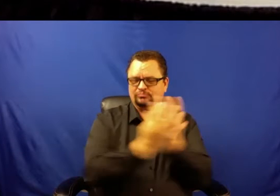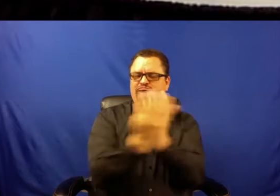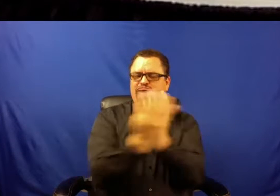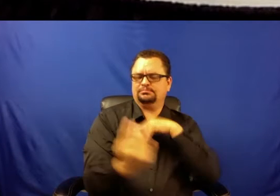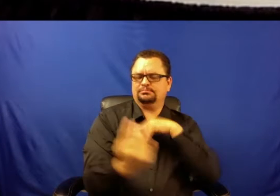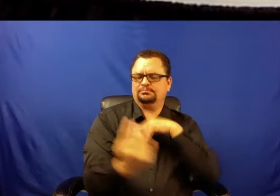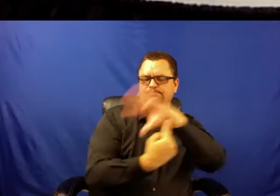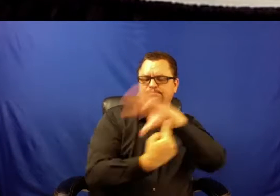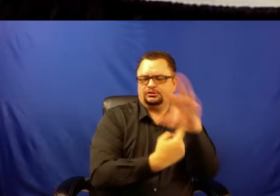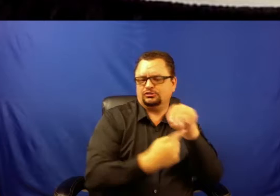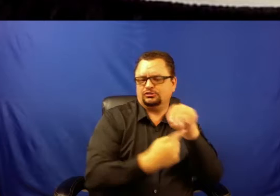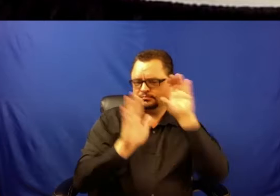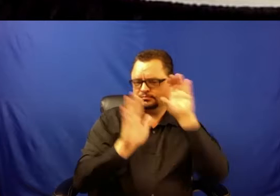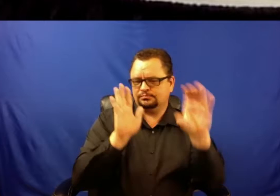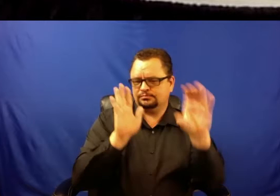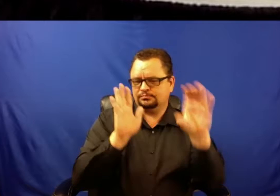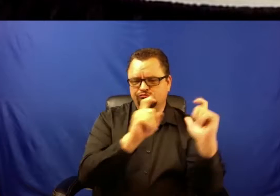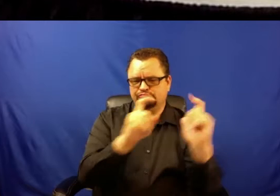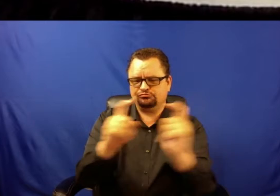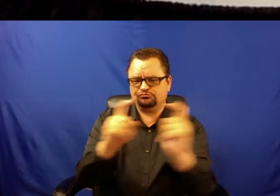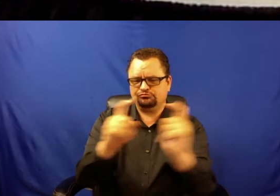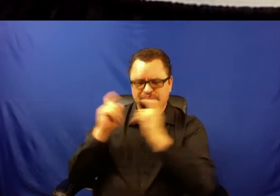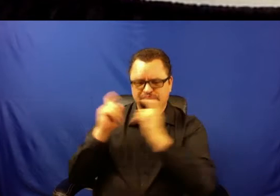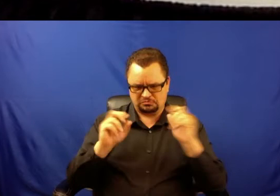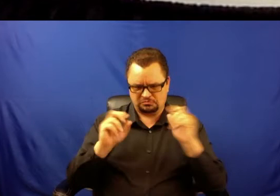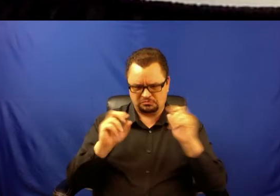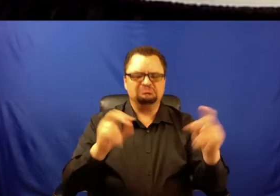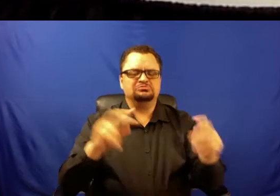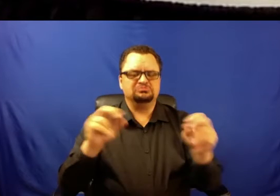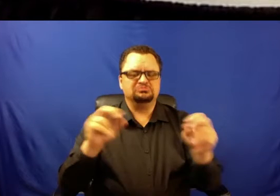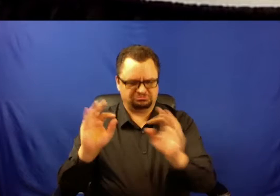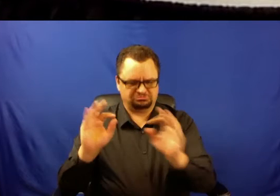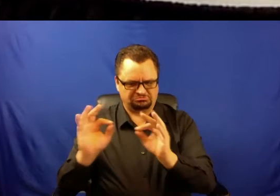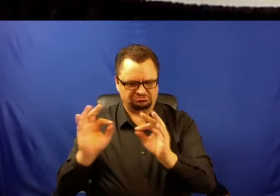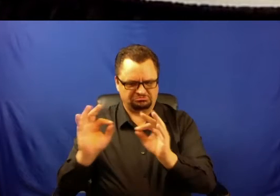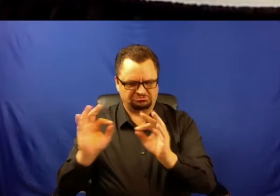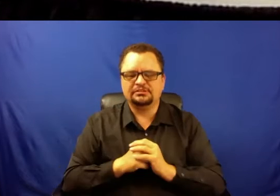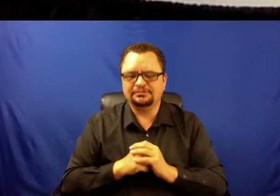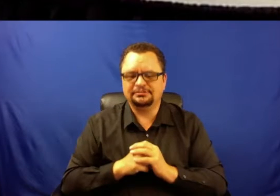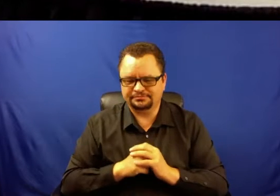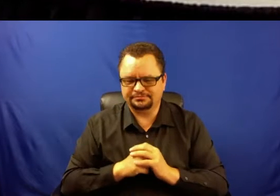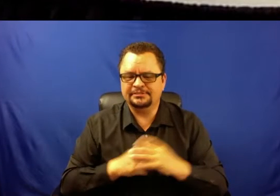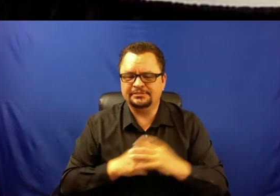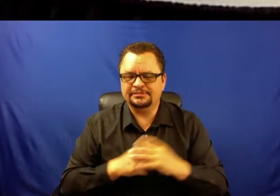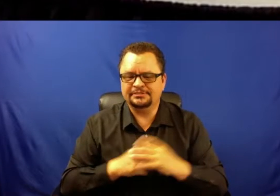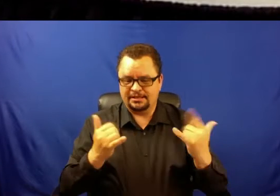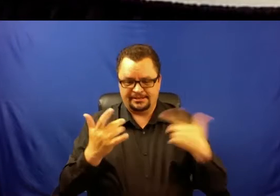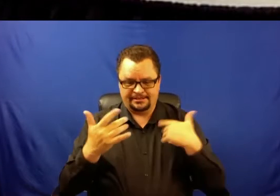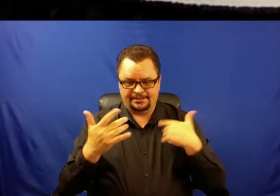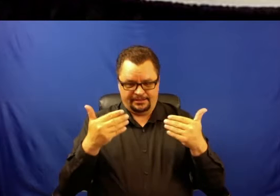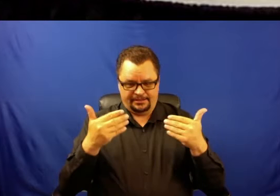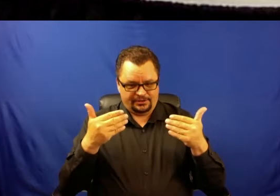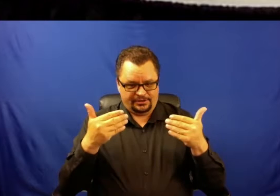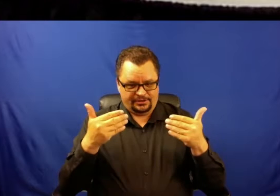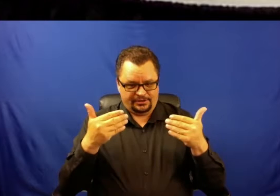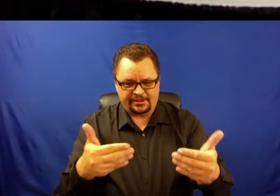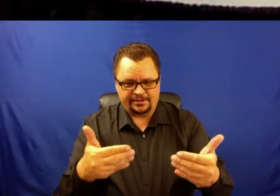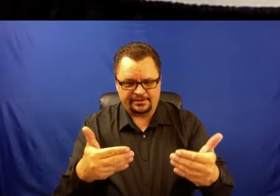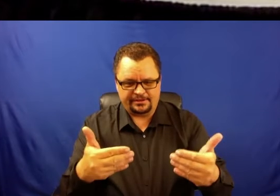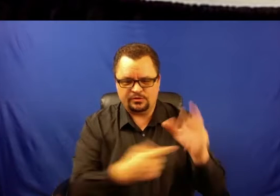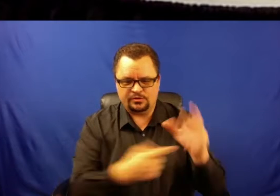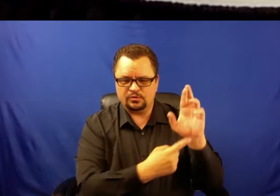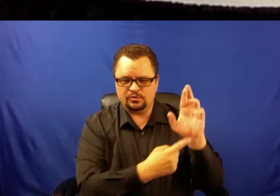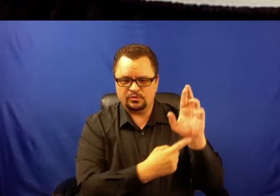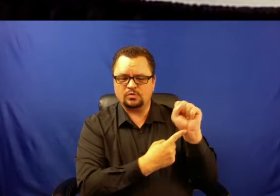Let's go ahead and have Rose Billis come up, please. She is with the Community Advancing Public